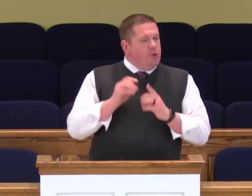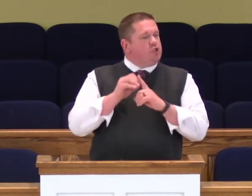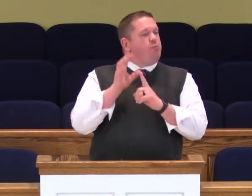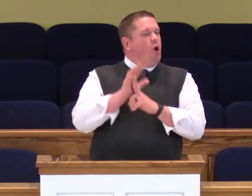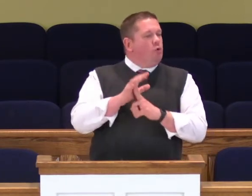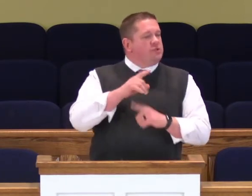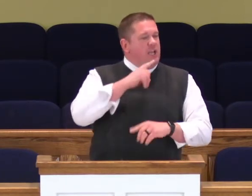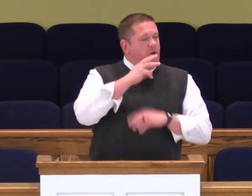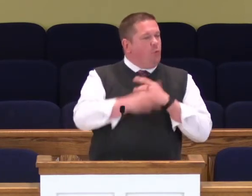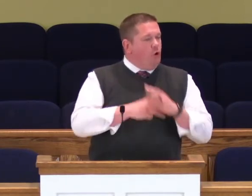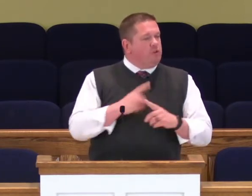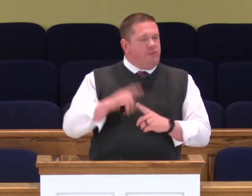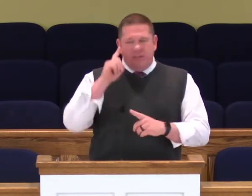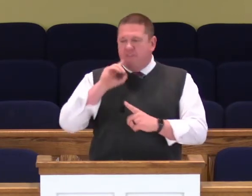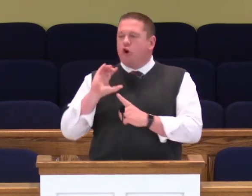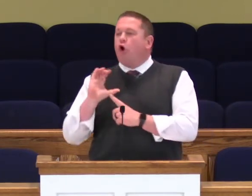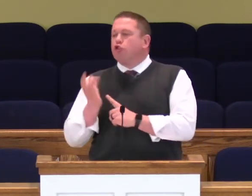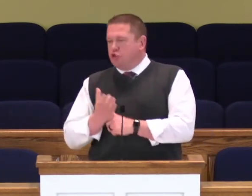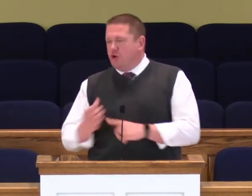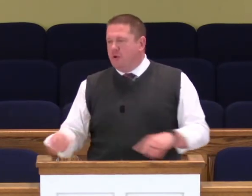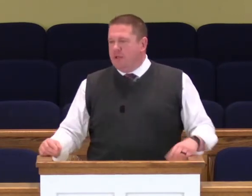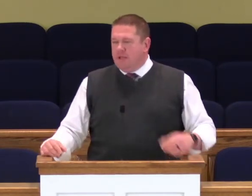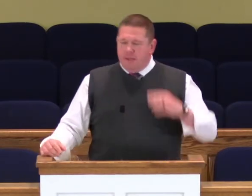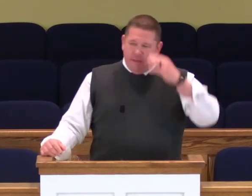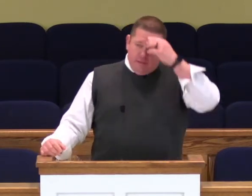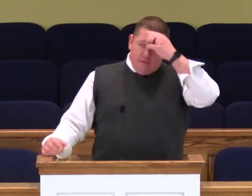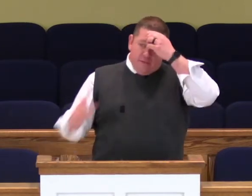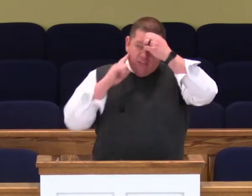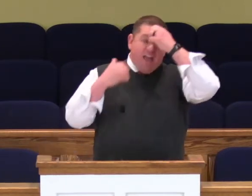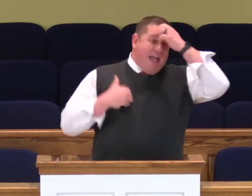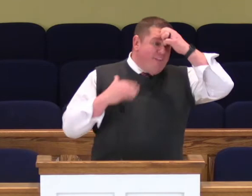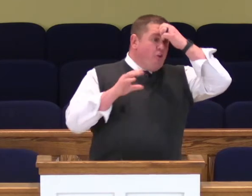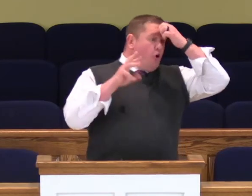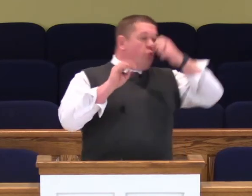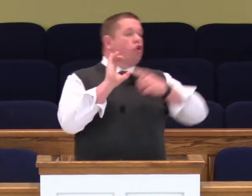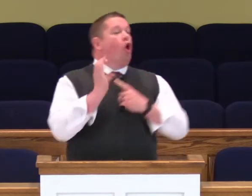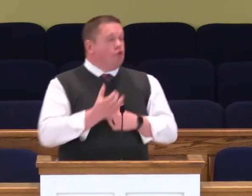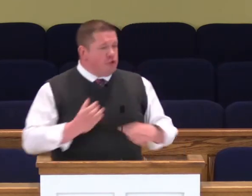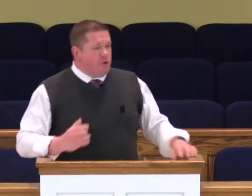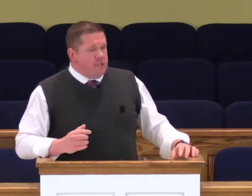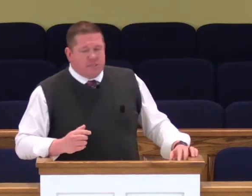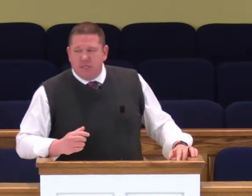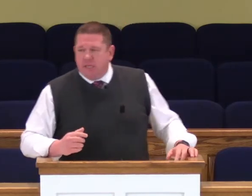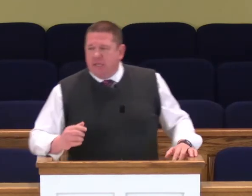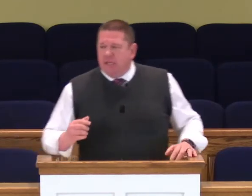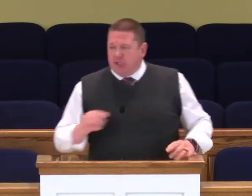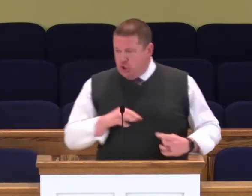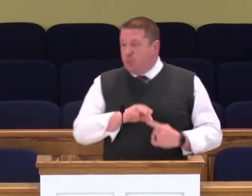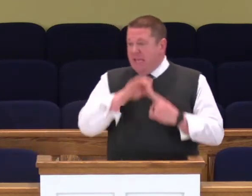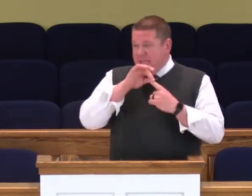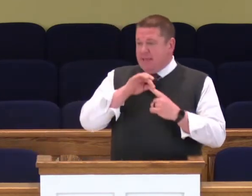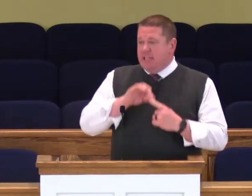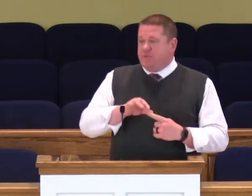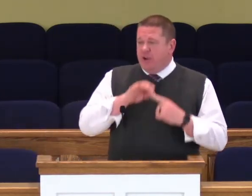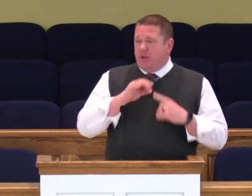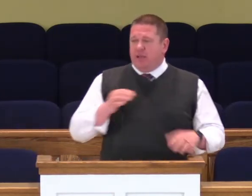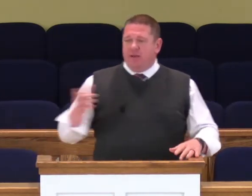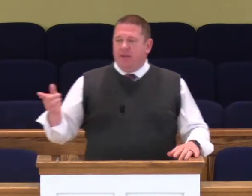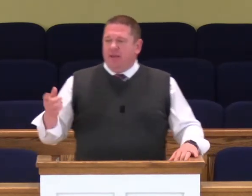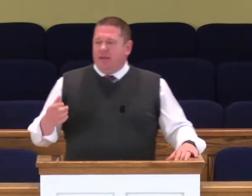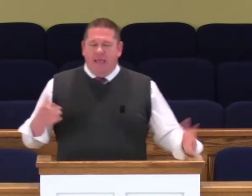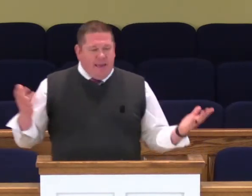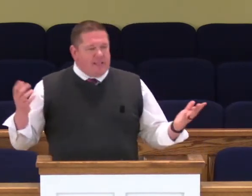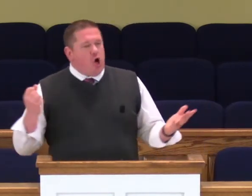to expose the hearing world to the deaf culture. The deaf have their own culture, and it's unique. It is very